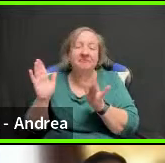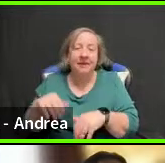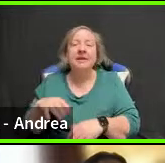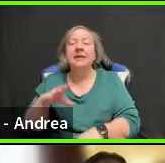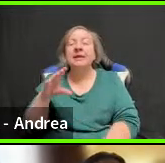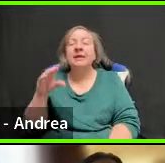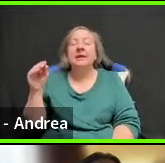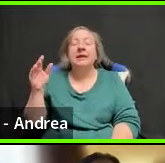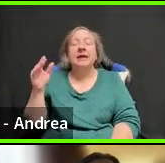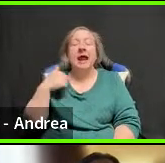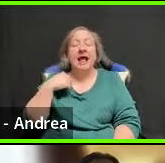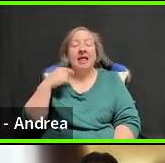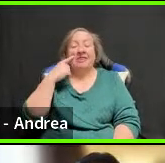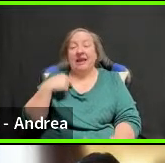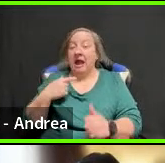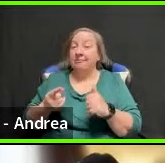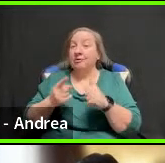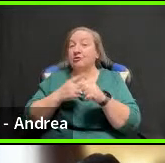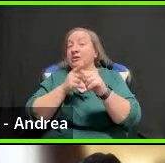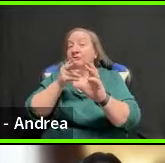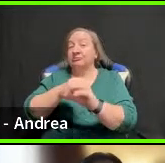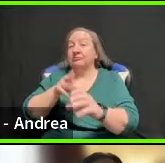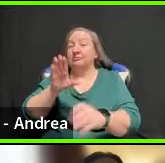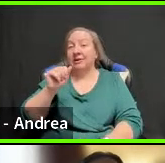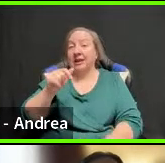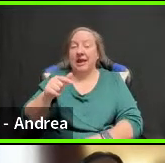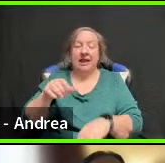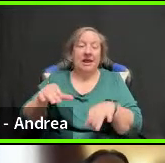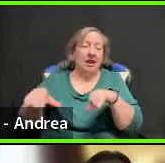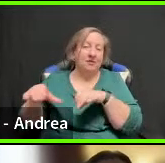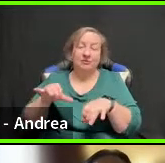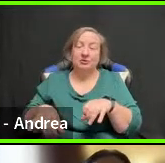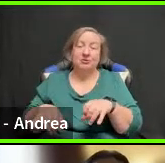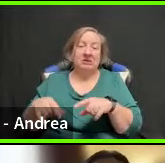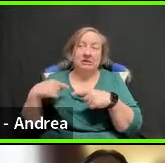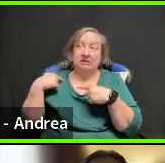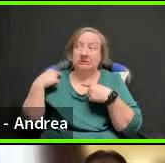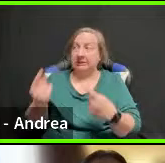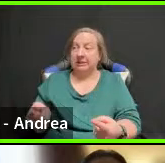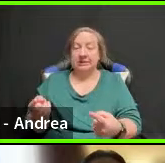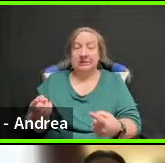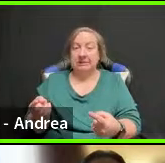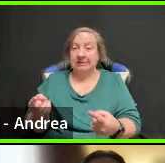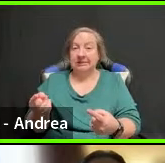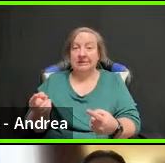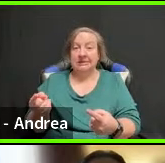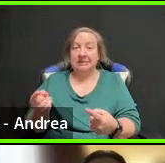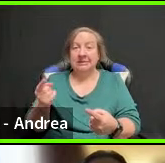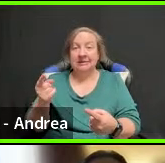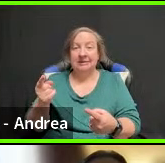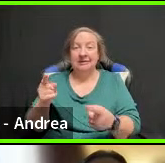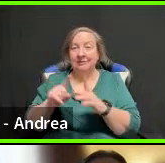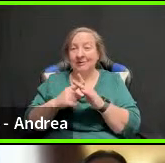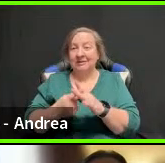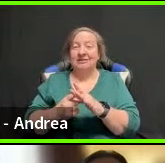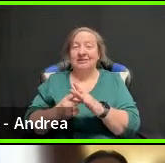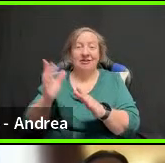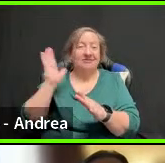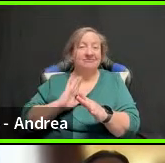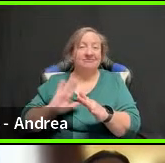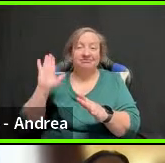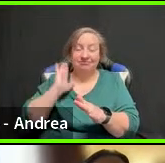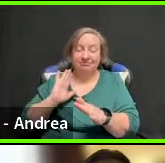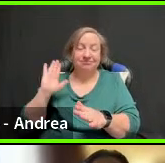I think I'm an original member of the CAG. I know I've been doing this since we started early